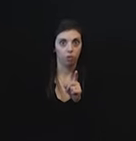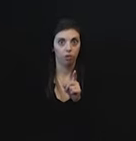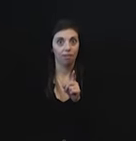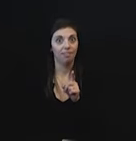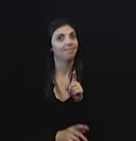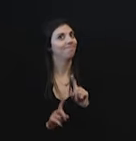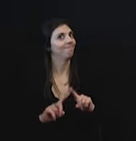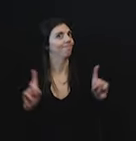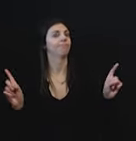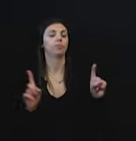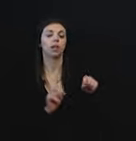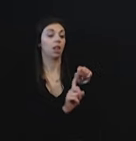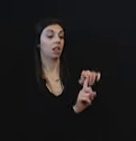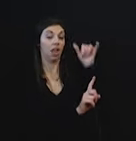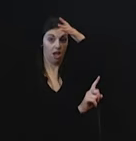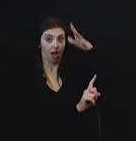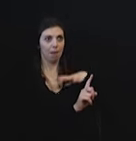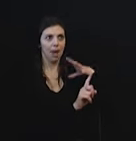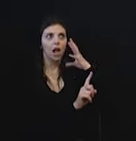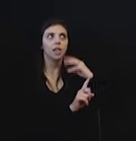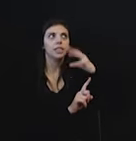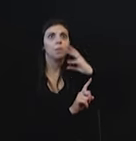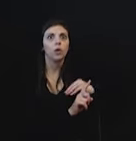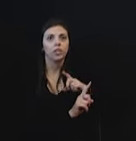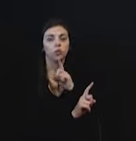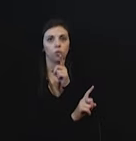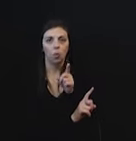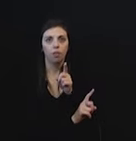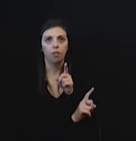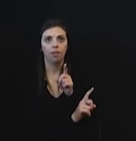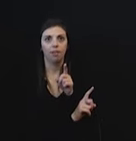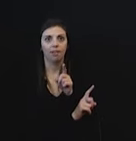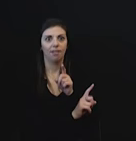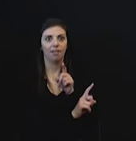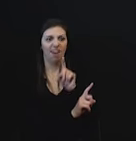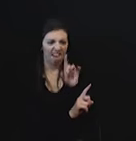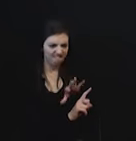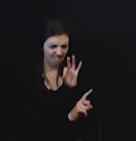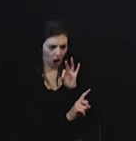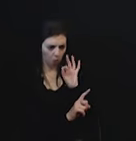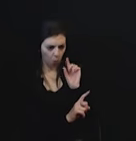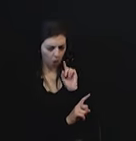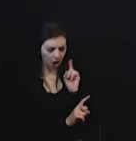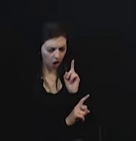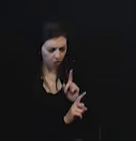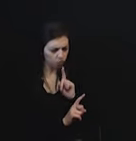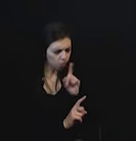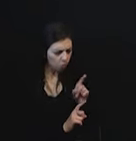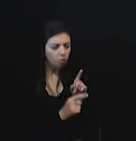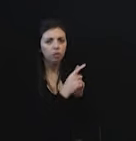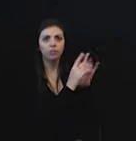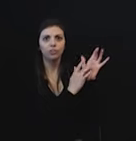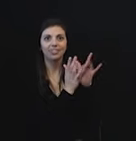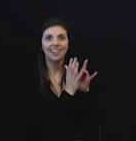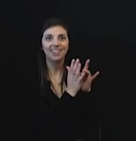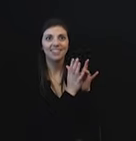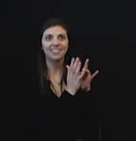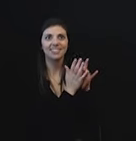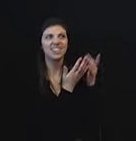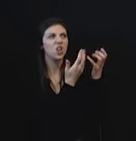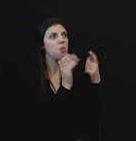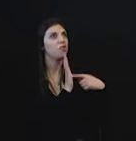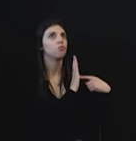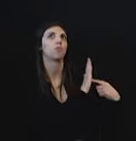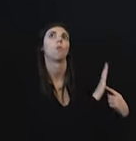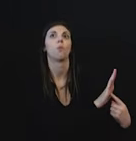experienced truth, and it was not found in himself or a thing. It was found in Jesus, and he wanted to show that difference to